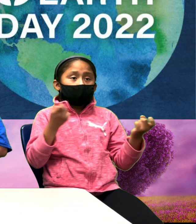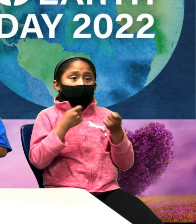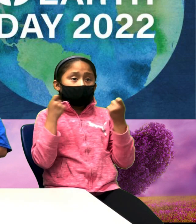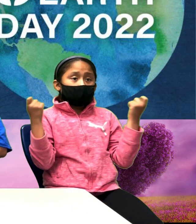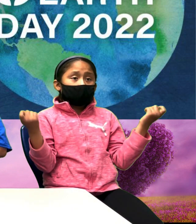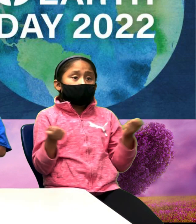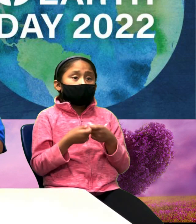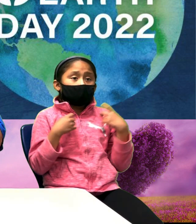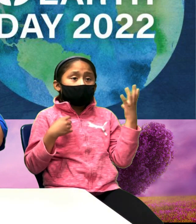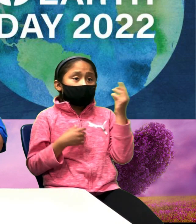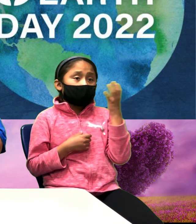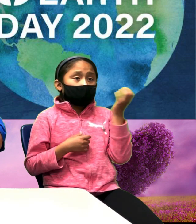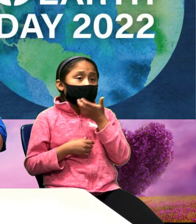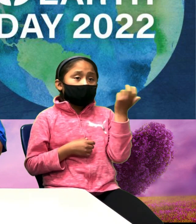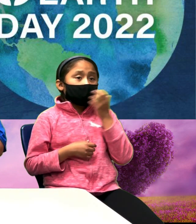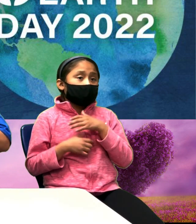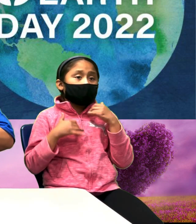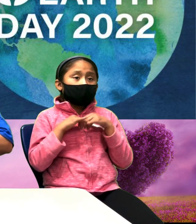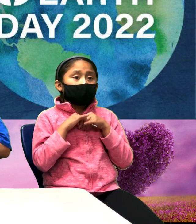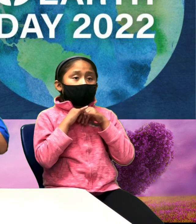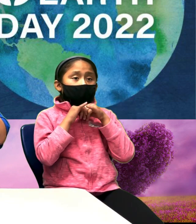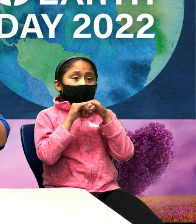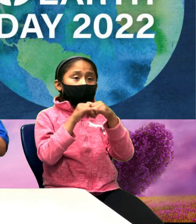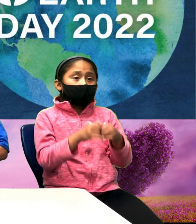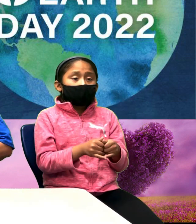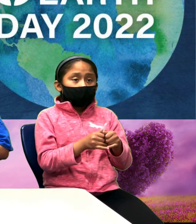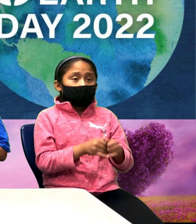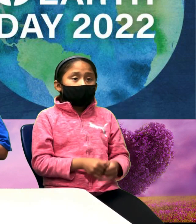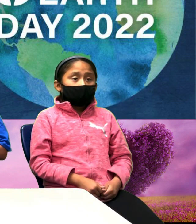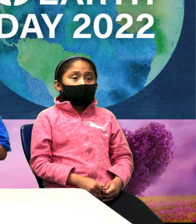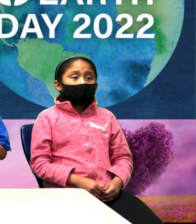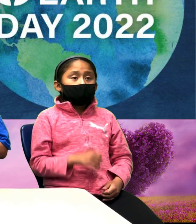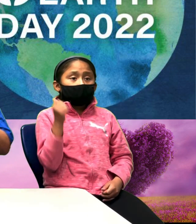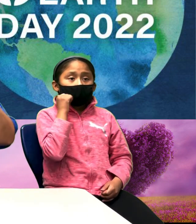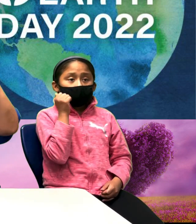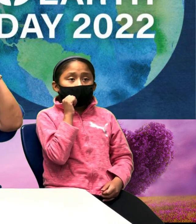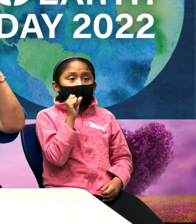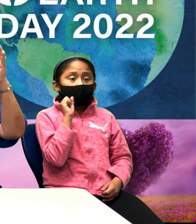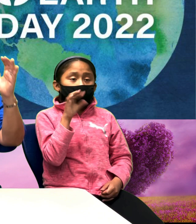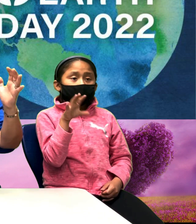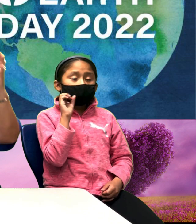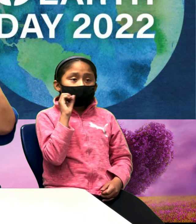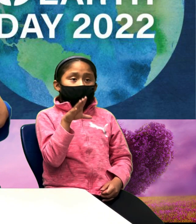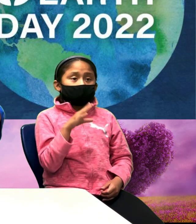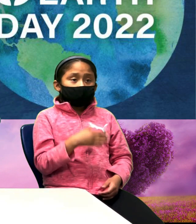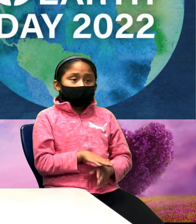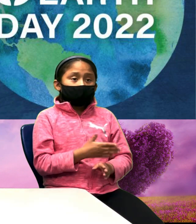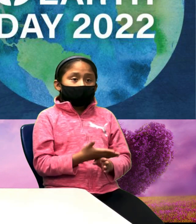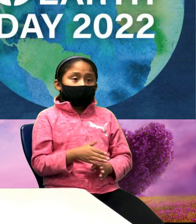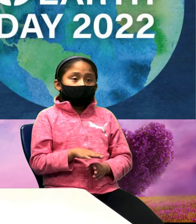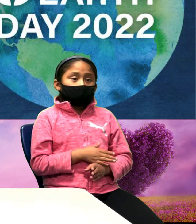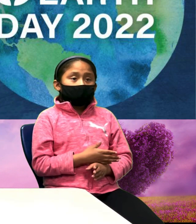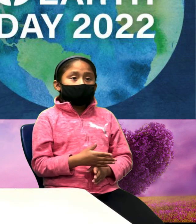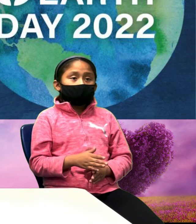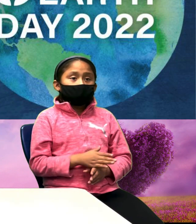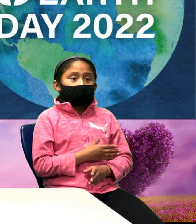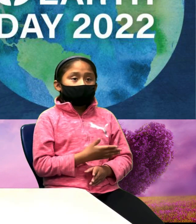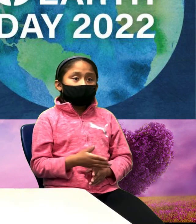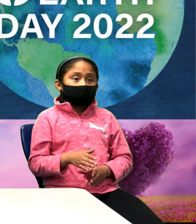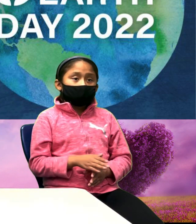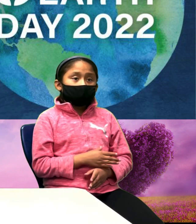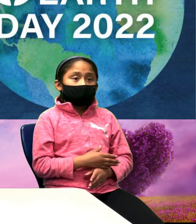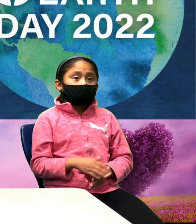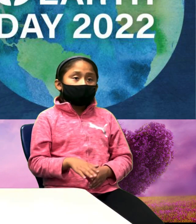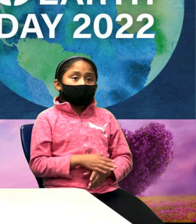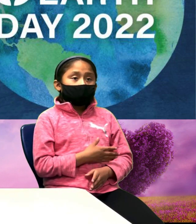award. I will share a little bit every day of the three main